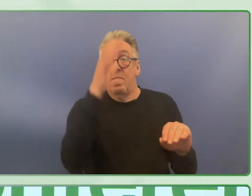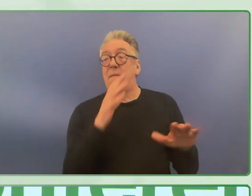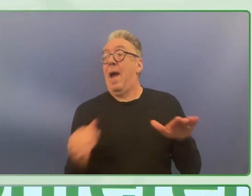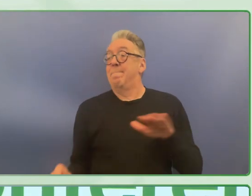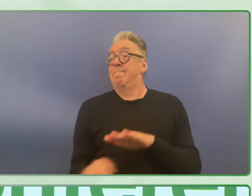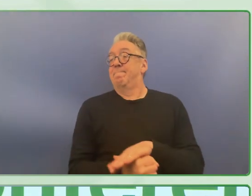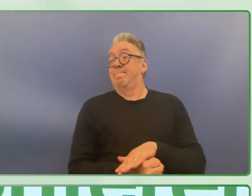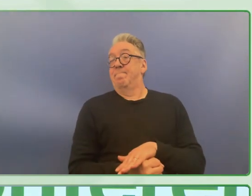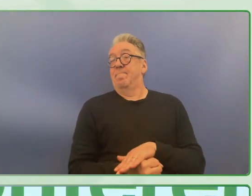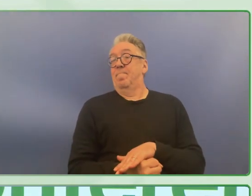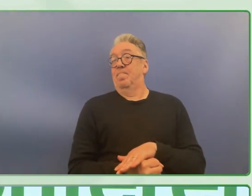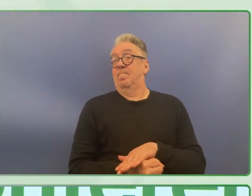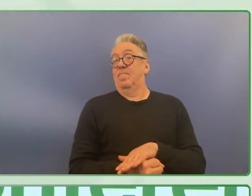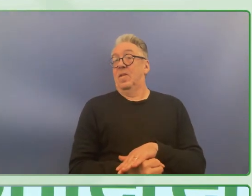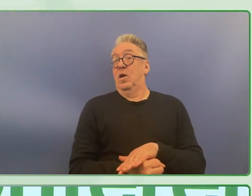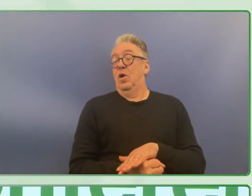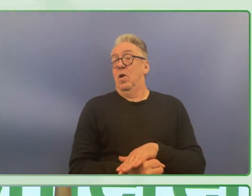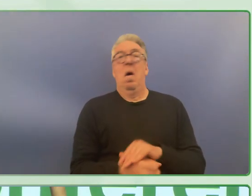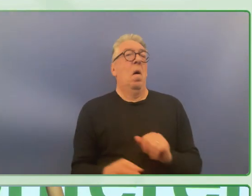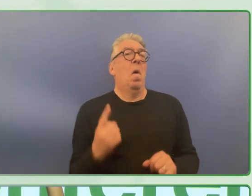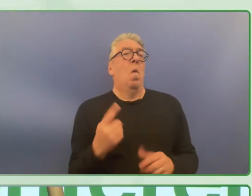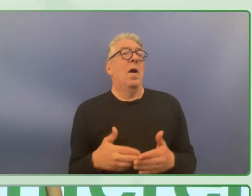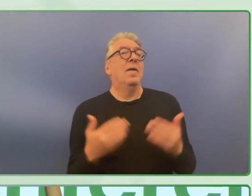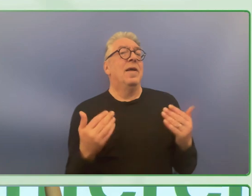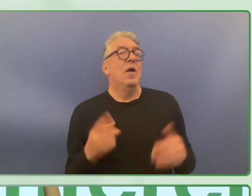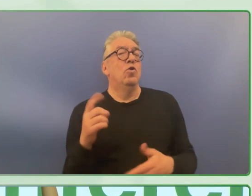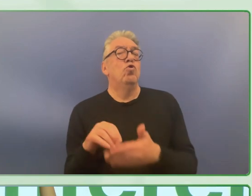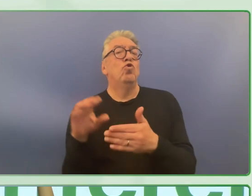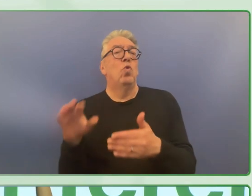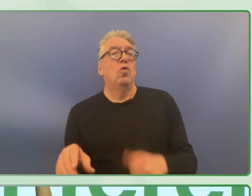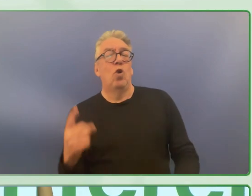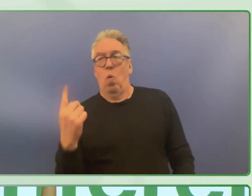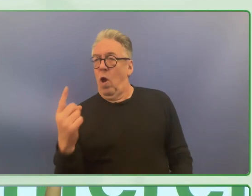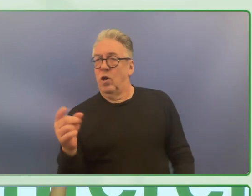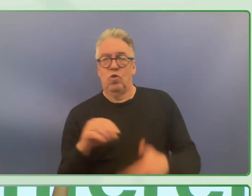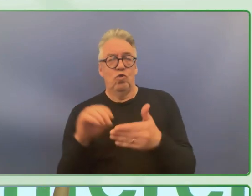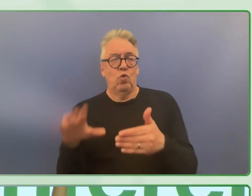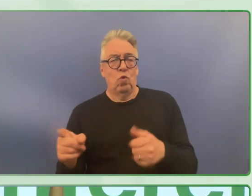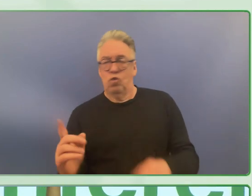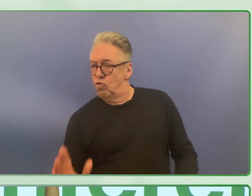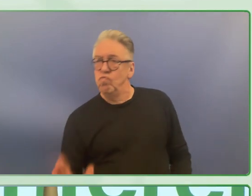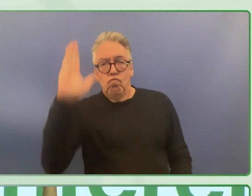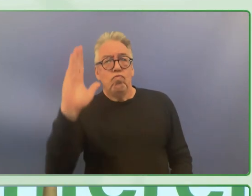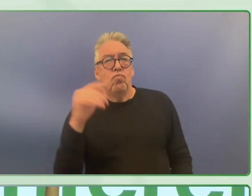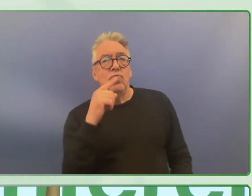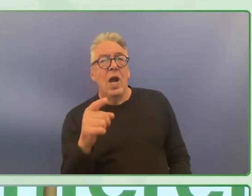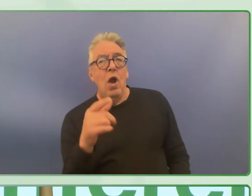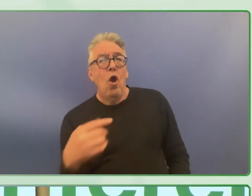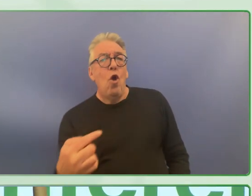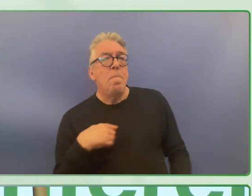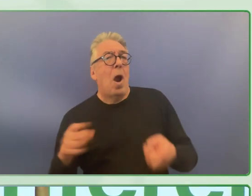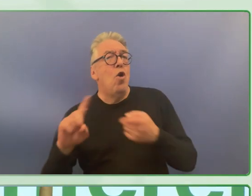was engaging with a group of students, and one of them just raised her hand and asked, "So how will my friend who has